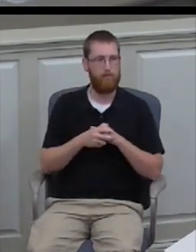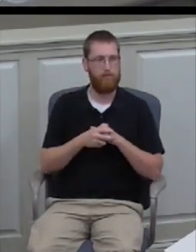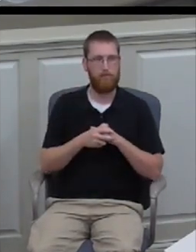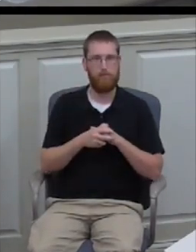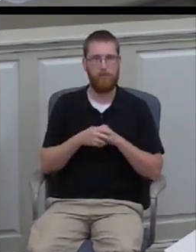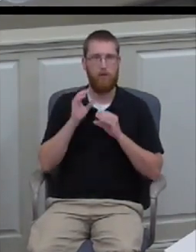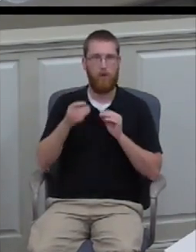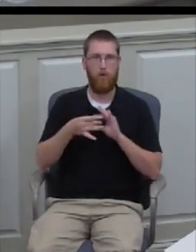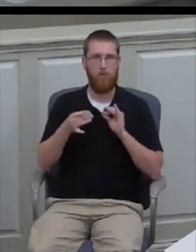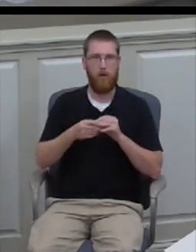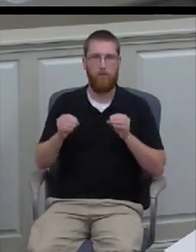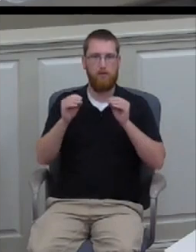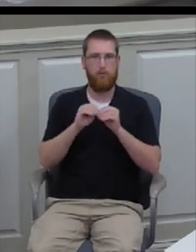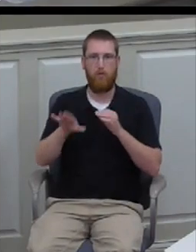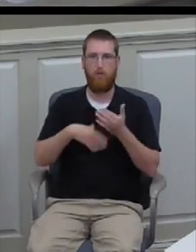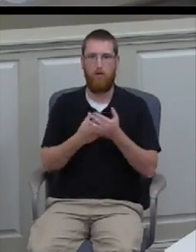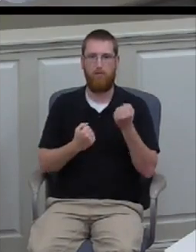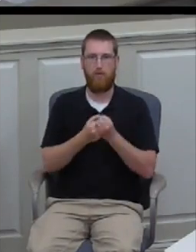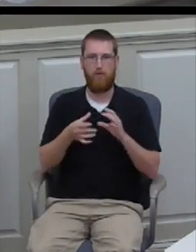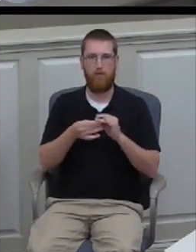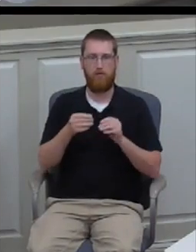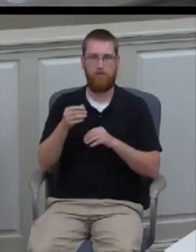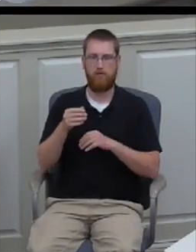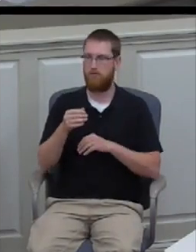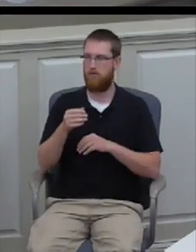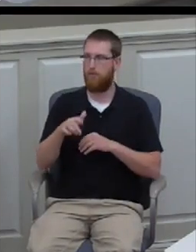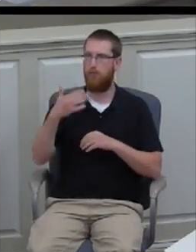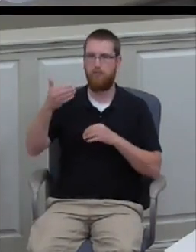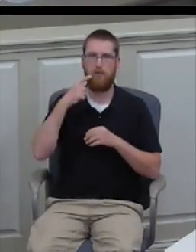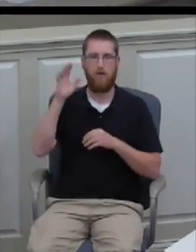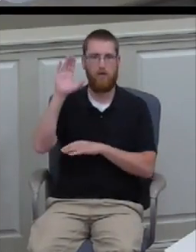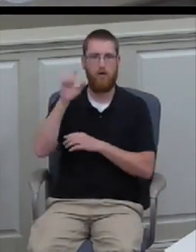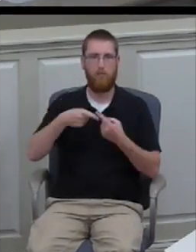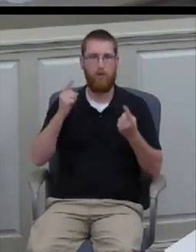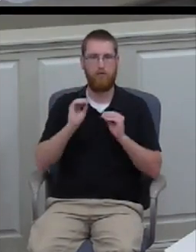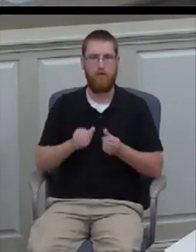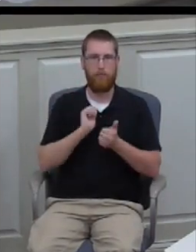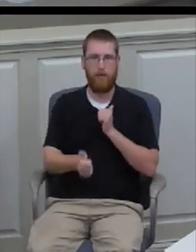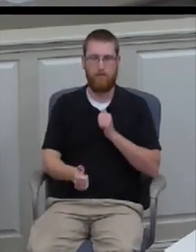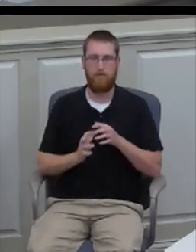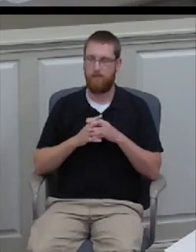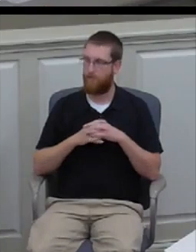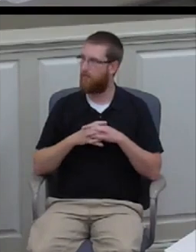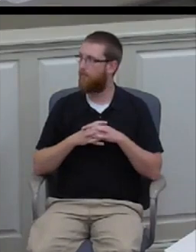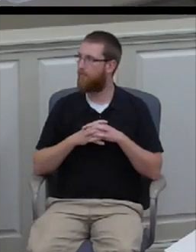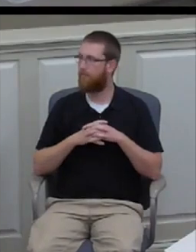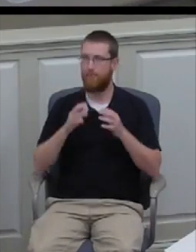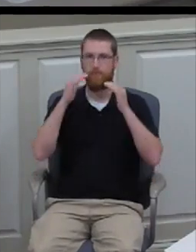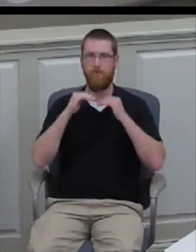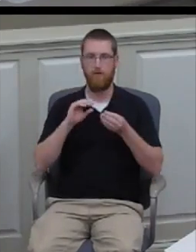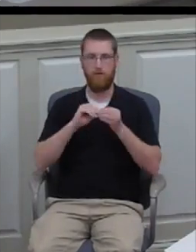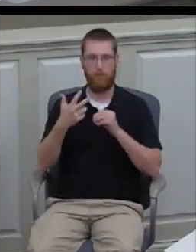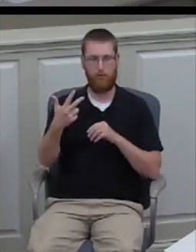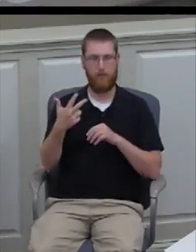No further comments. All in favor of the motion say aye. Aye. Opposed, like sign. Motion carries. Item